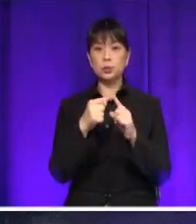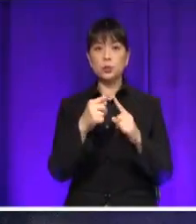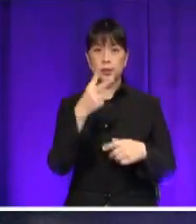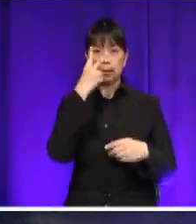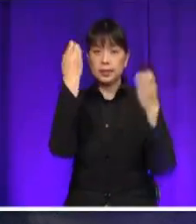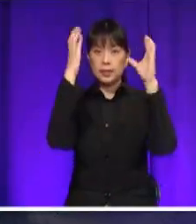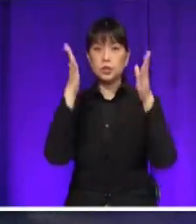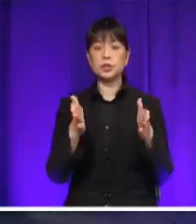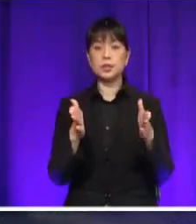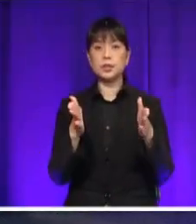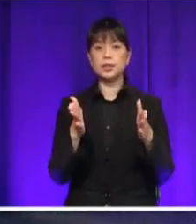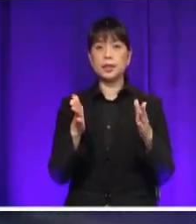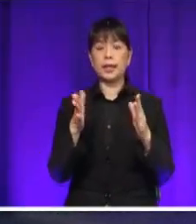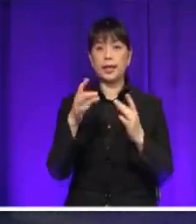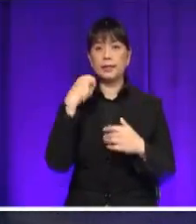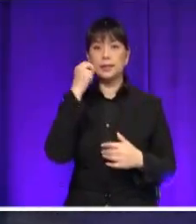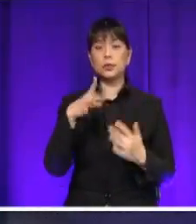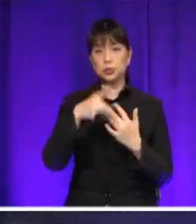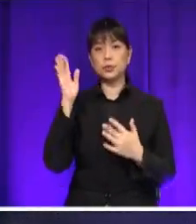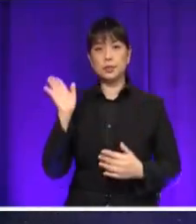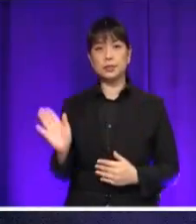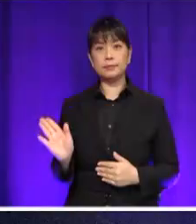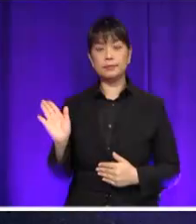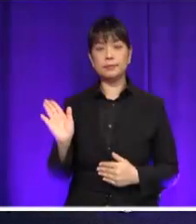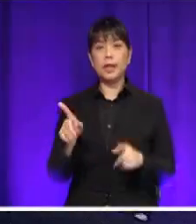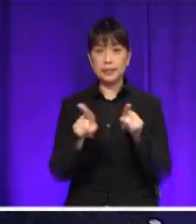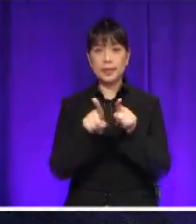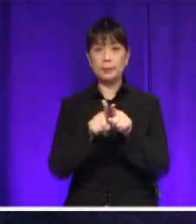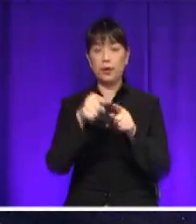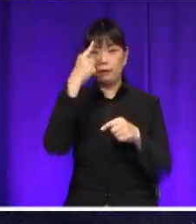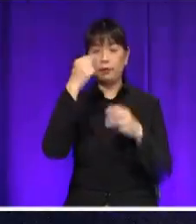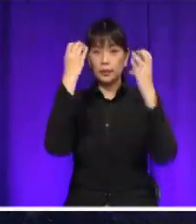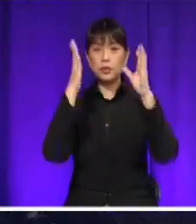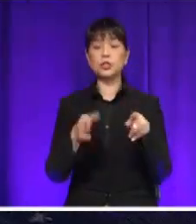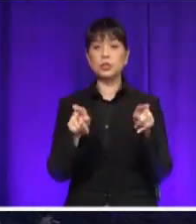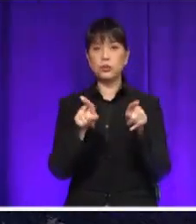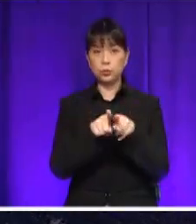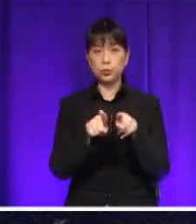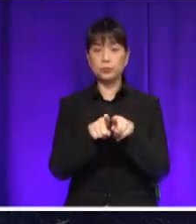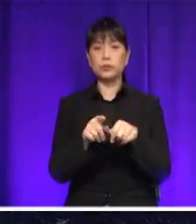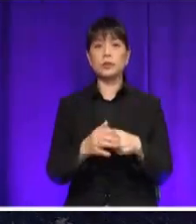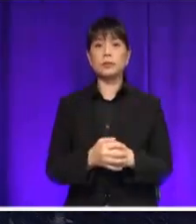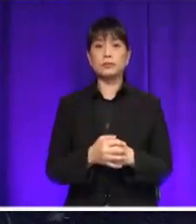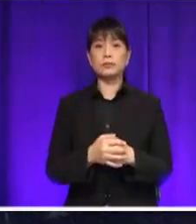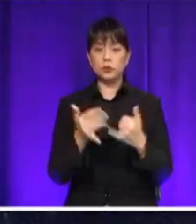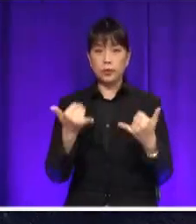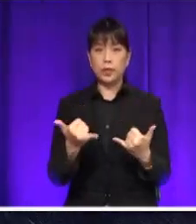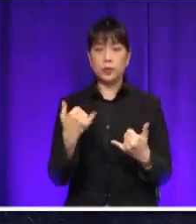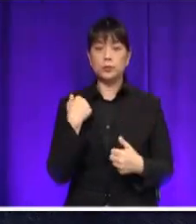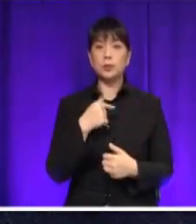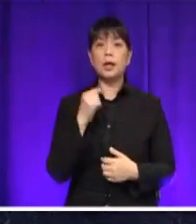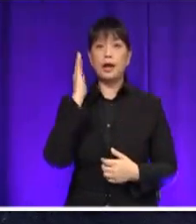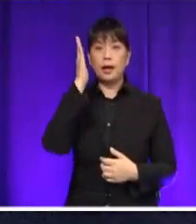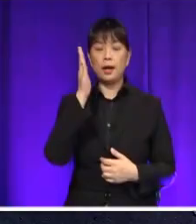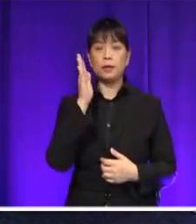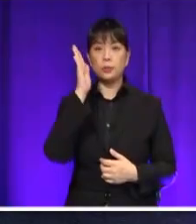be this one. Yes, thank you so much. And that's the same for me too, because today we are going to be looking at a listening